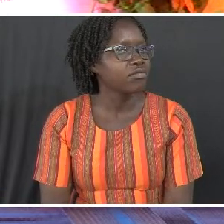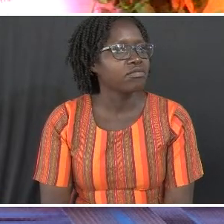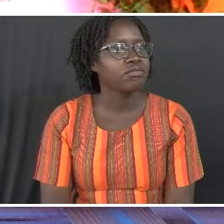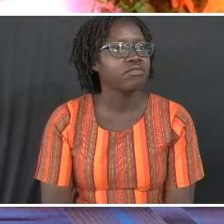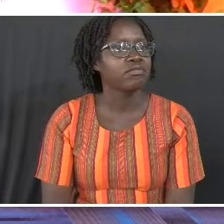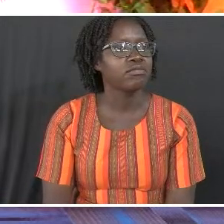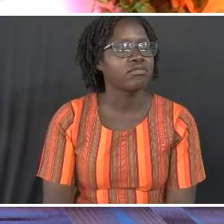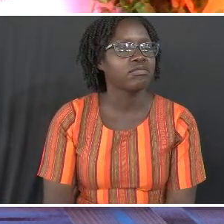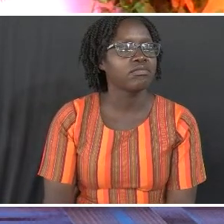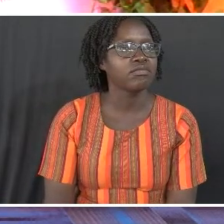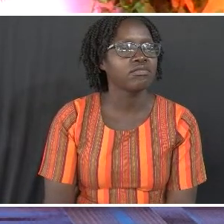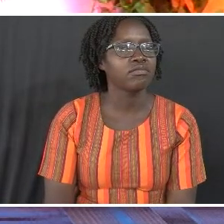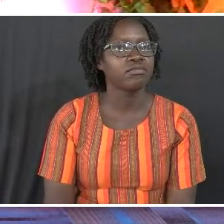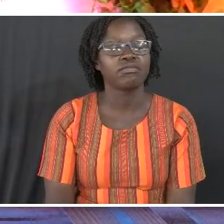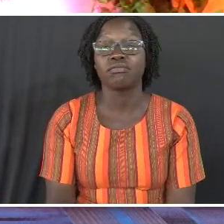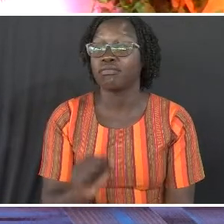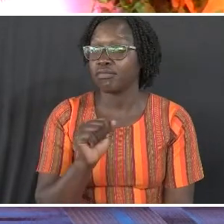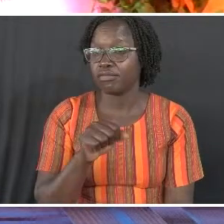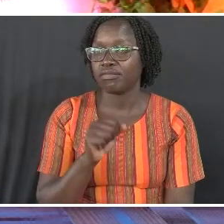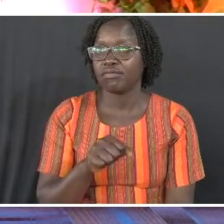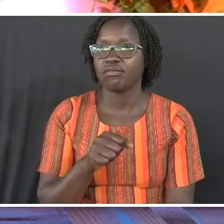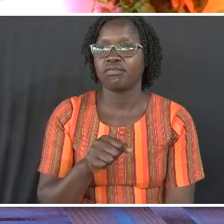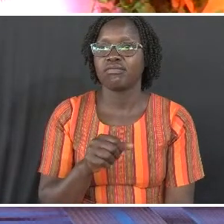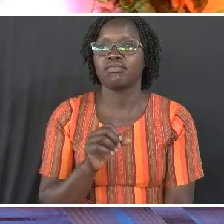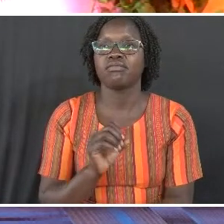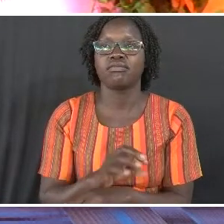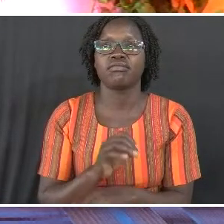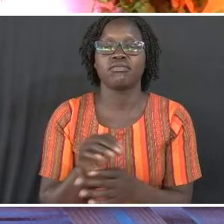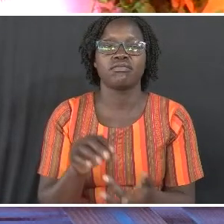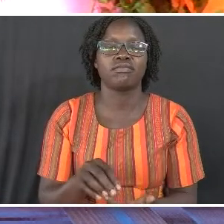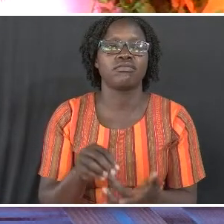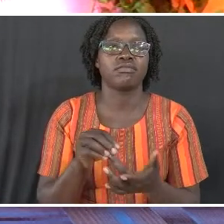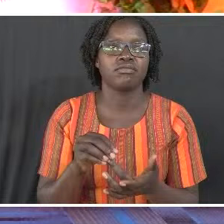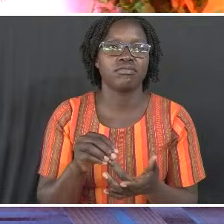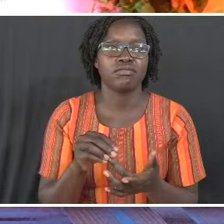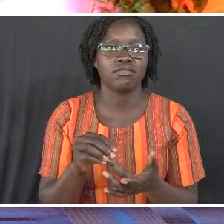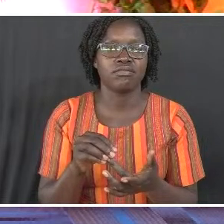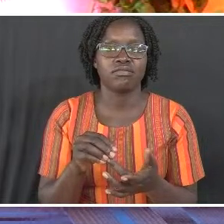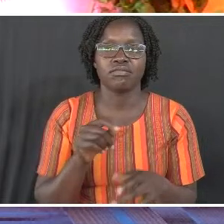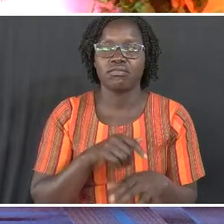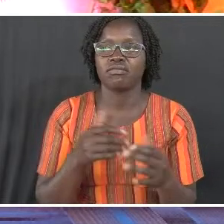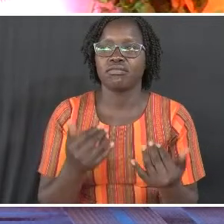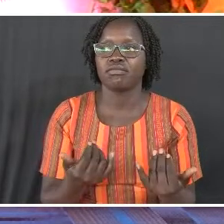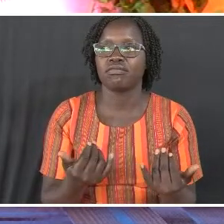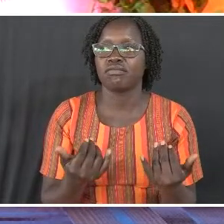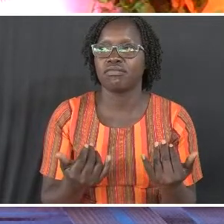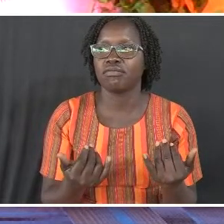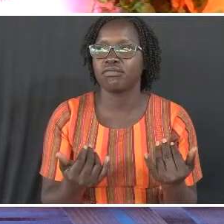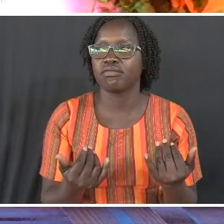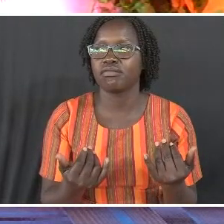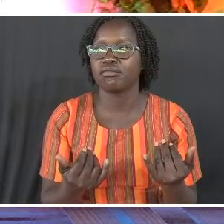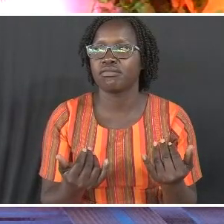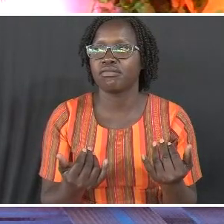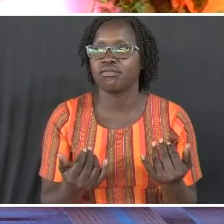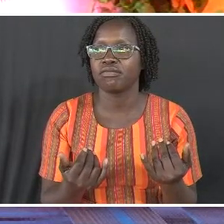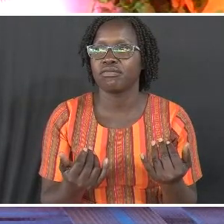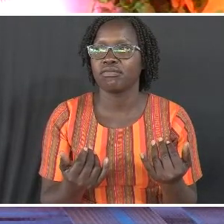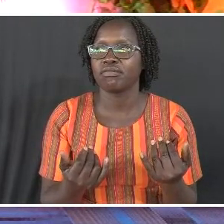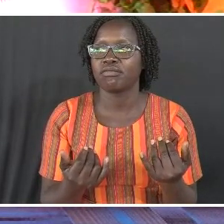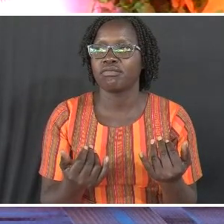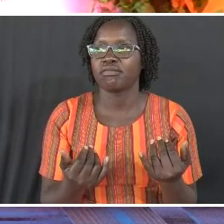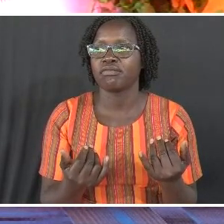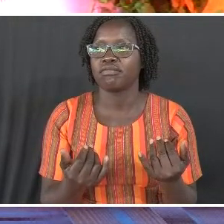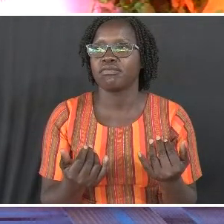Okay. Yes. We always advise, especially in this age and error. We